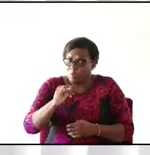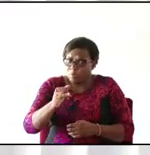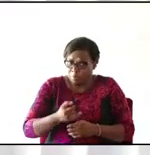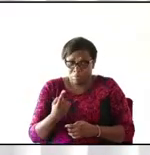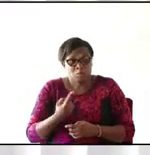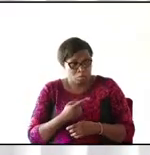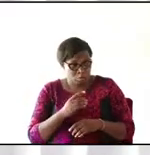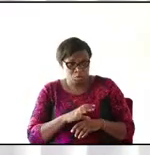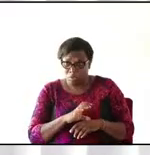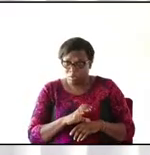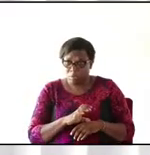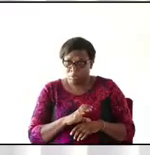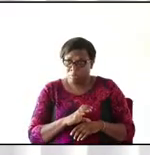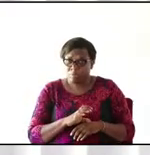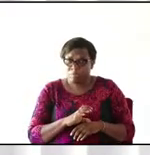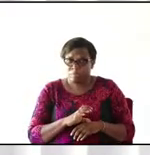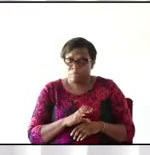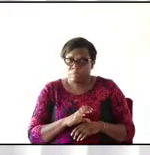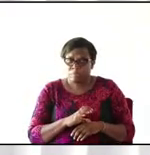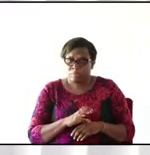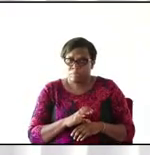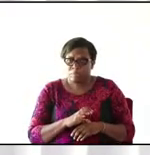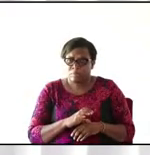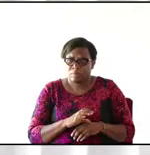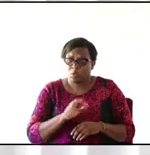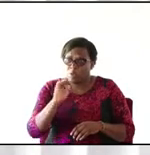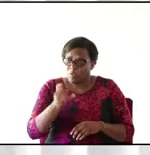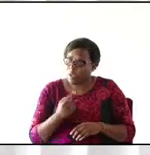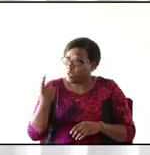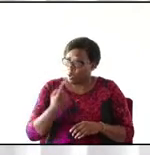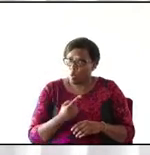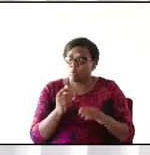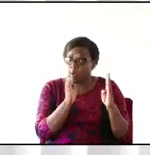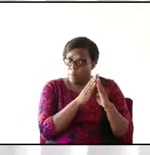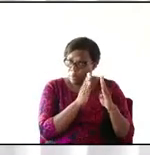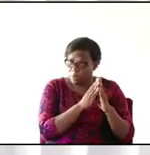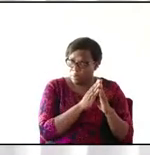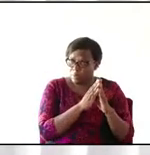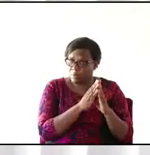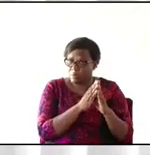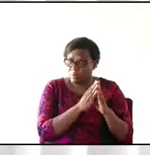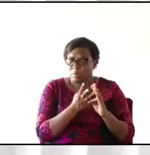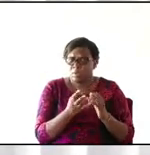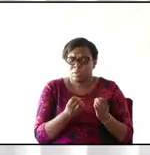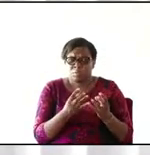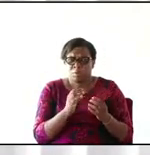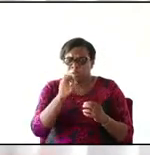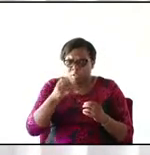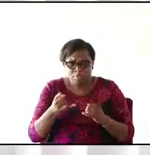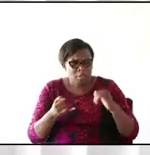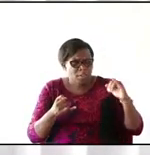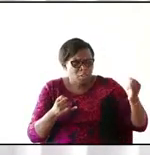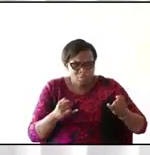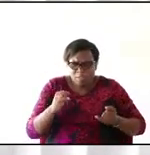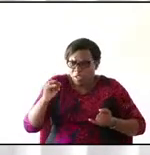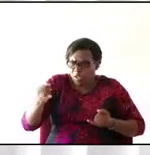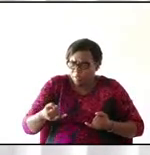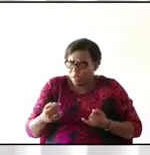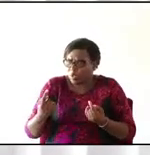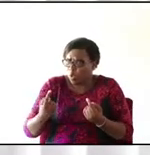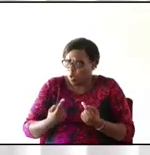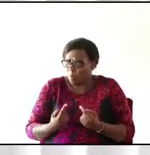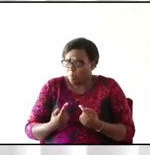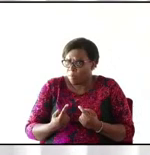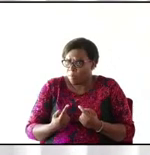church. We invite people to come to a meeting. There is a lot of inviting to come, but